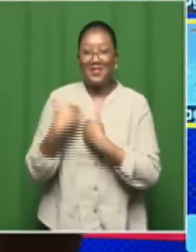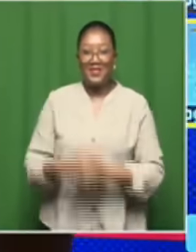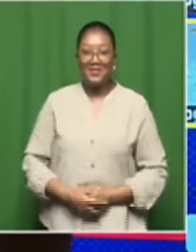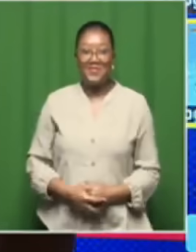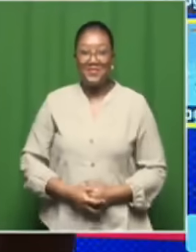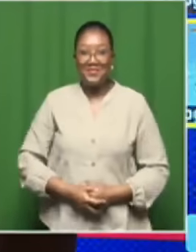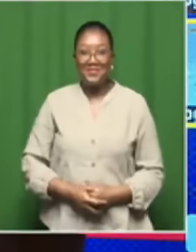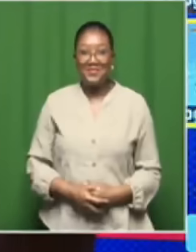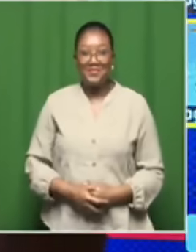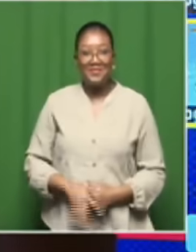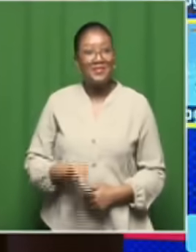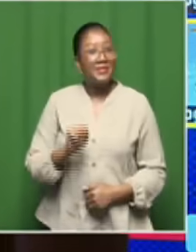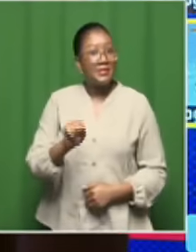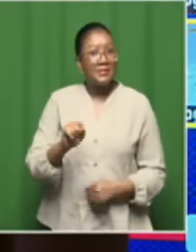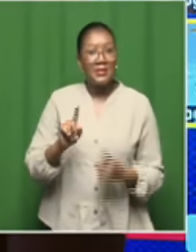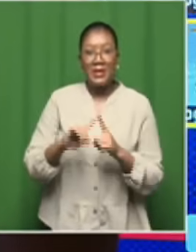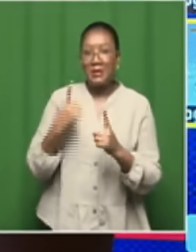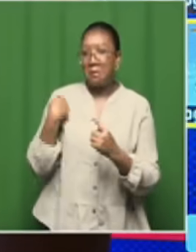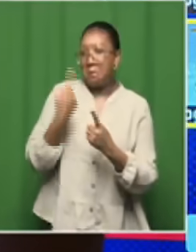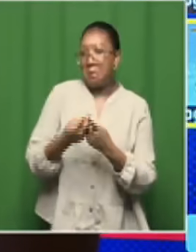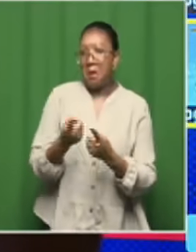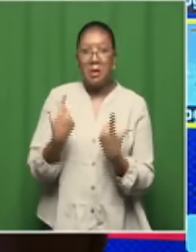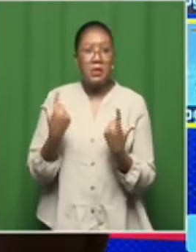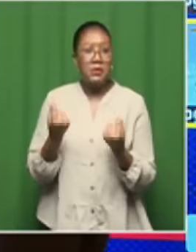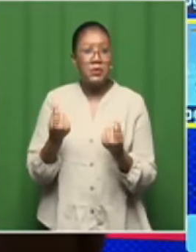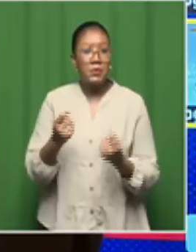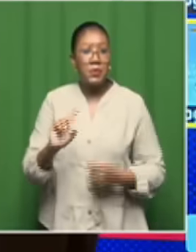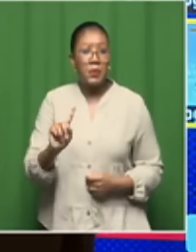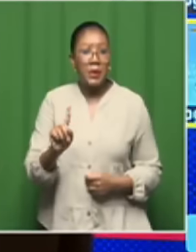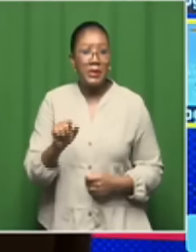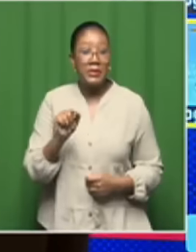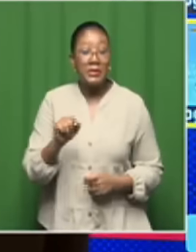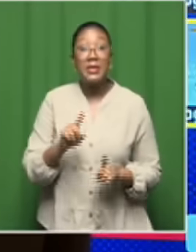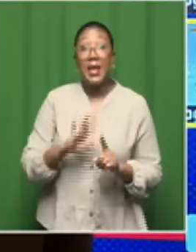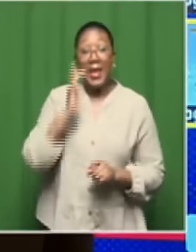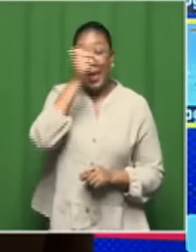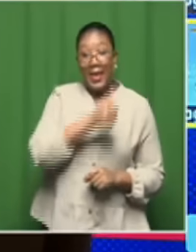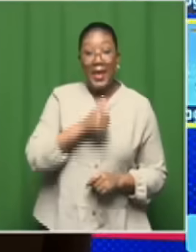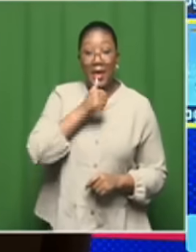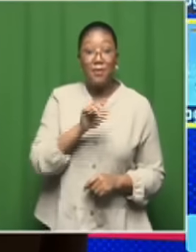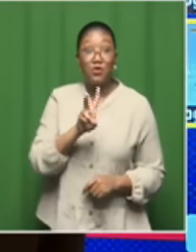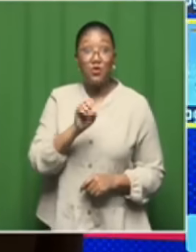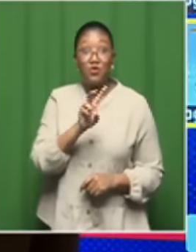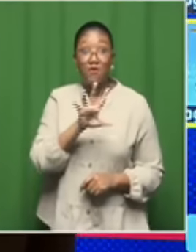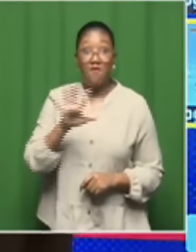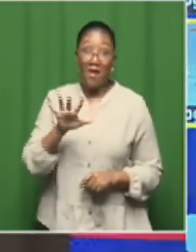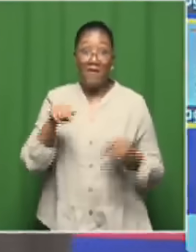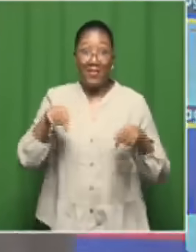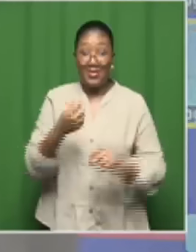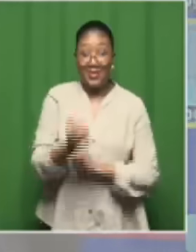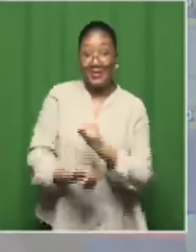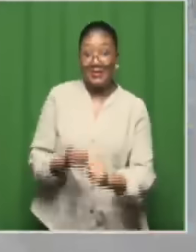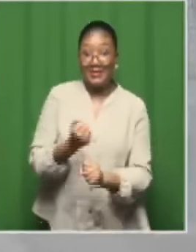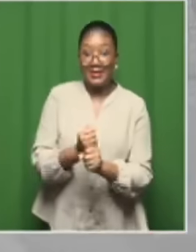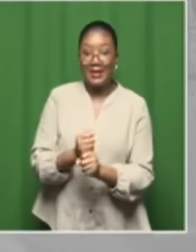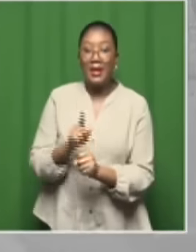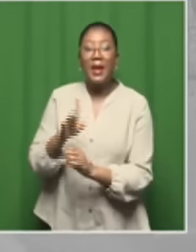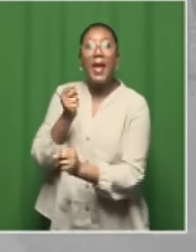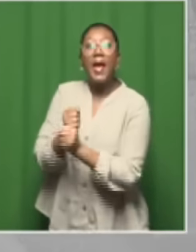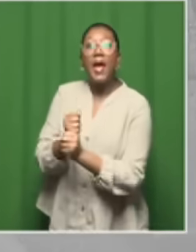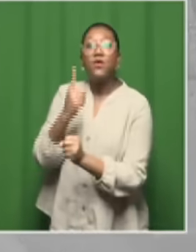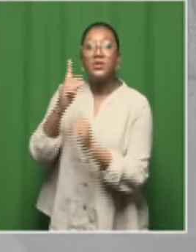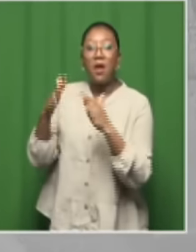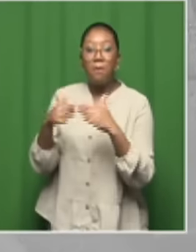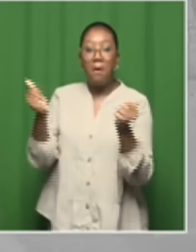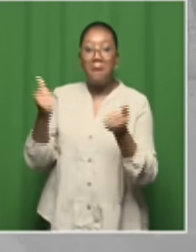look at what they've done, I mean, since they've started. So since April 2025, this Gauteng High-Speed Unit has